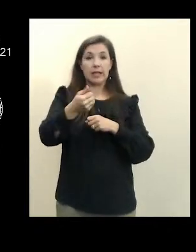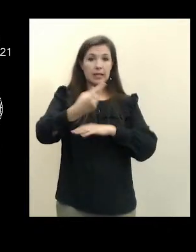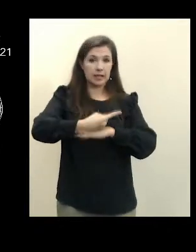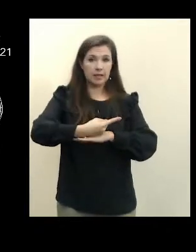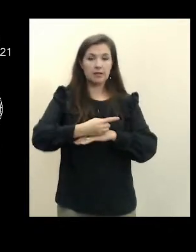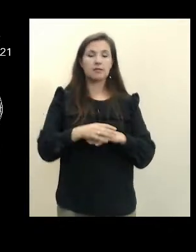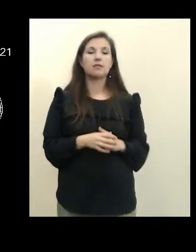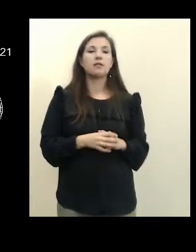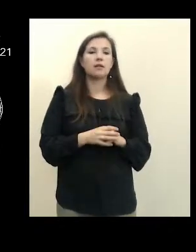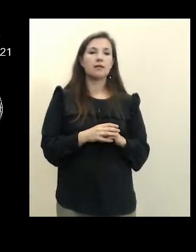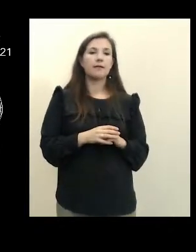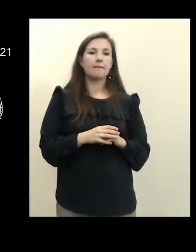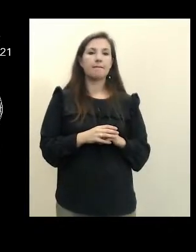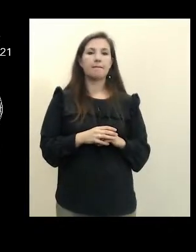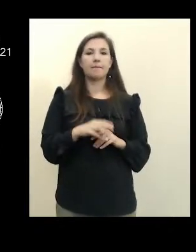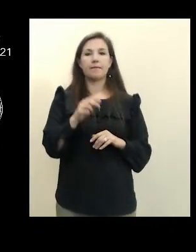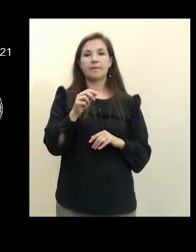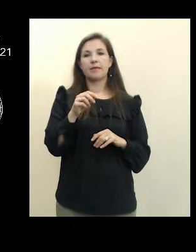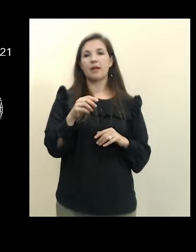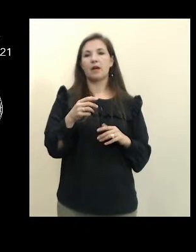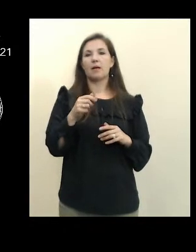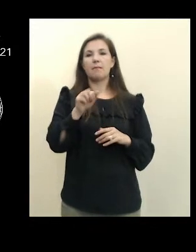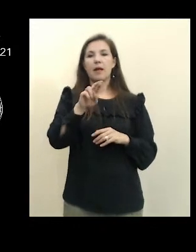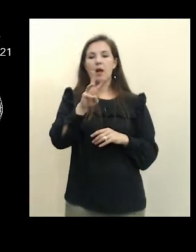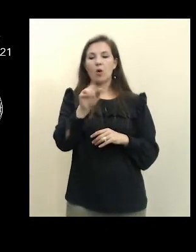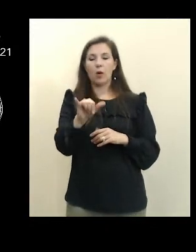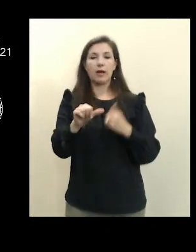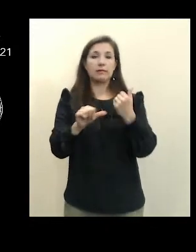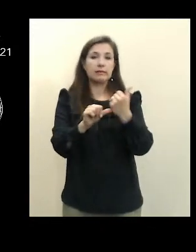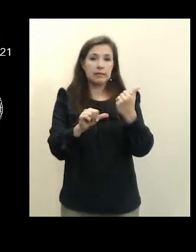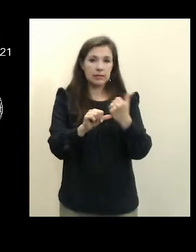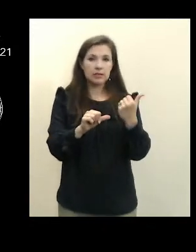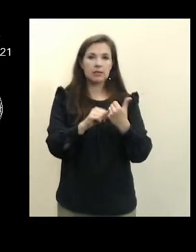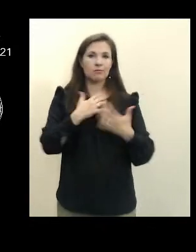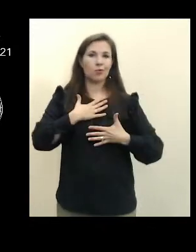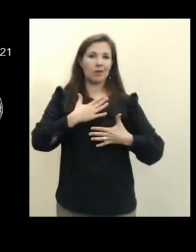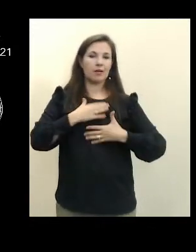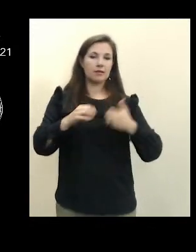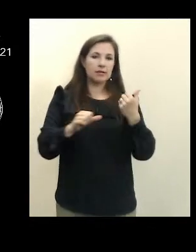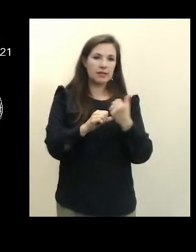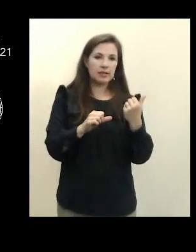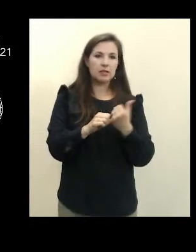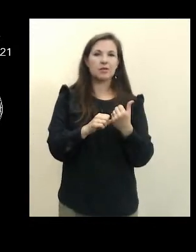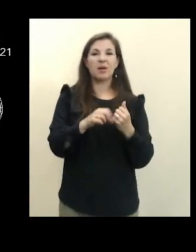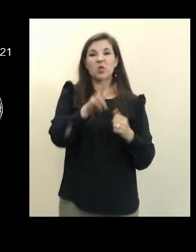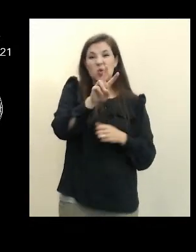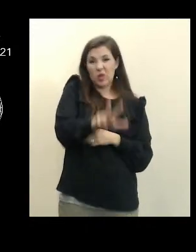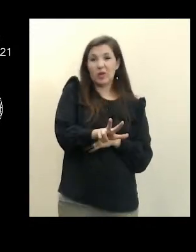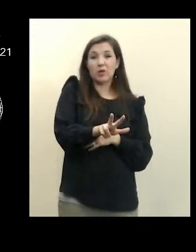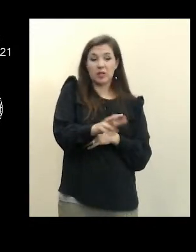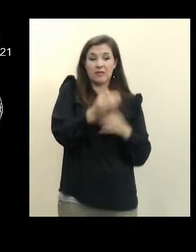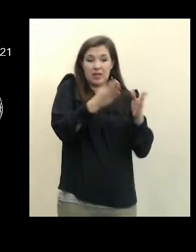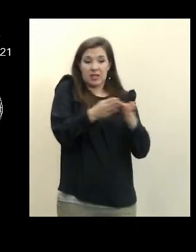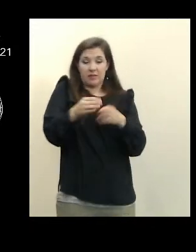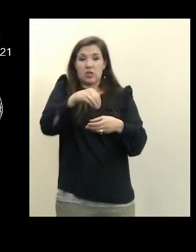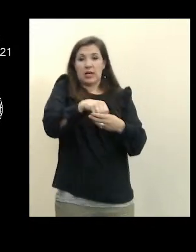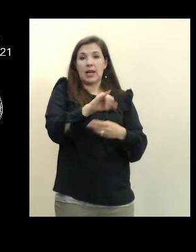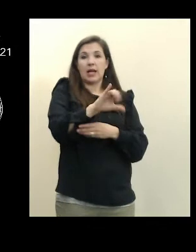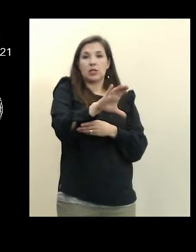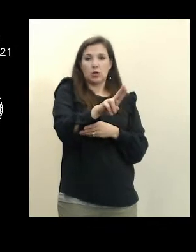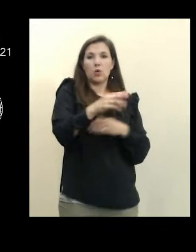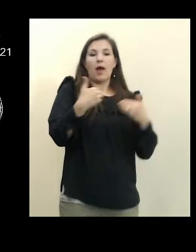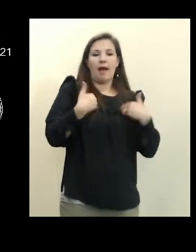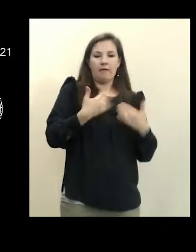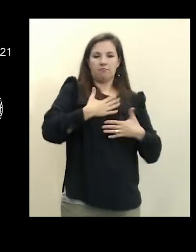numbers. Airway assist, roughly 2/3 of individuals that are in the ICU are on an airway assist, and